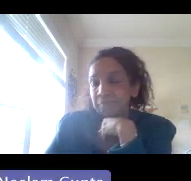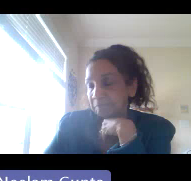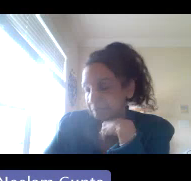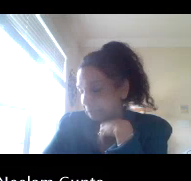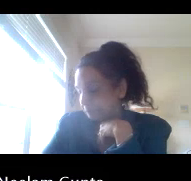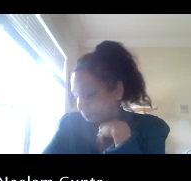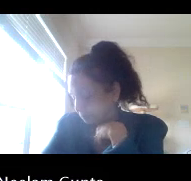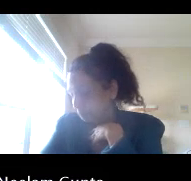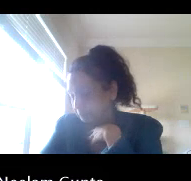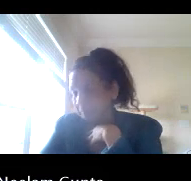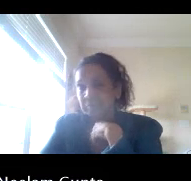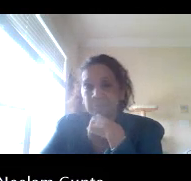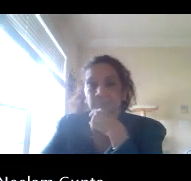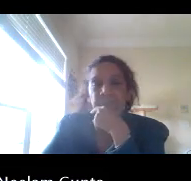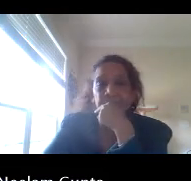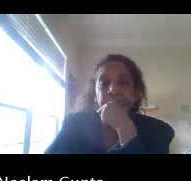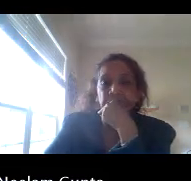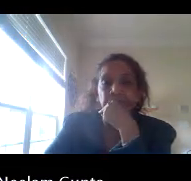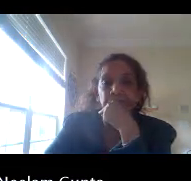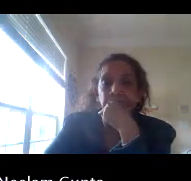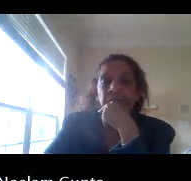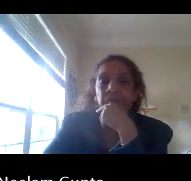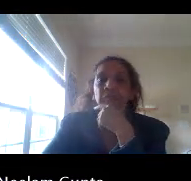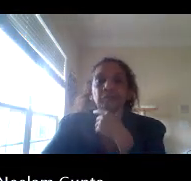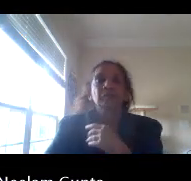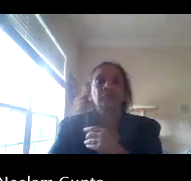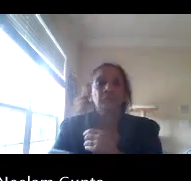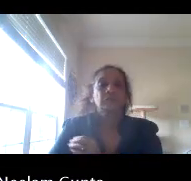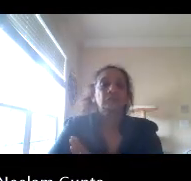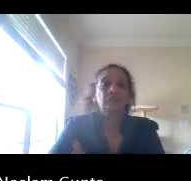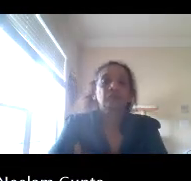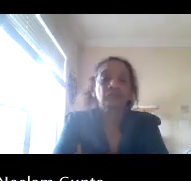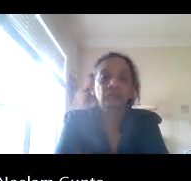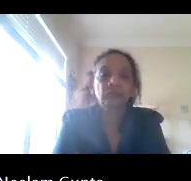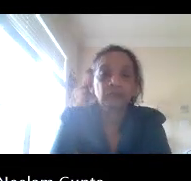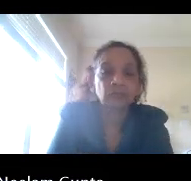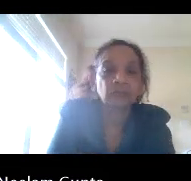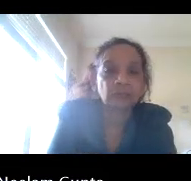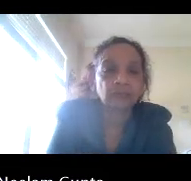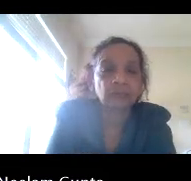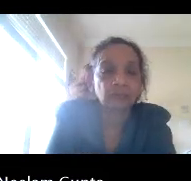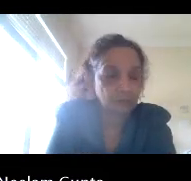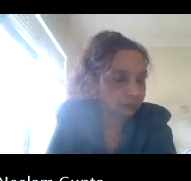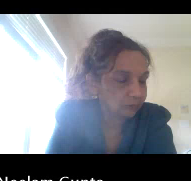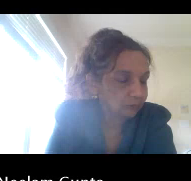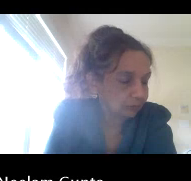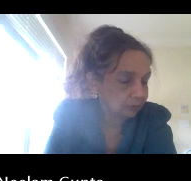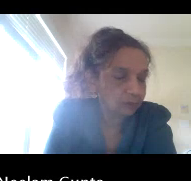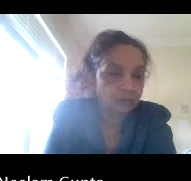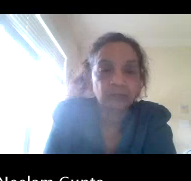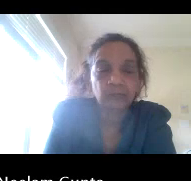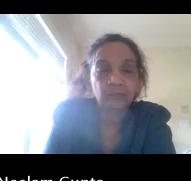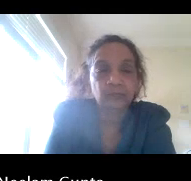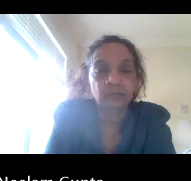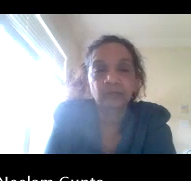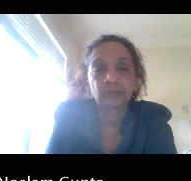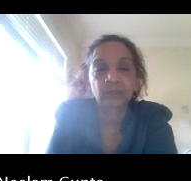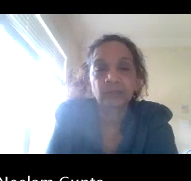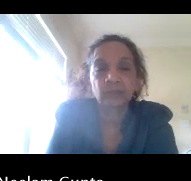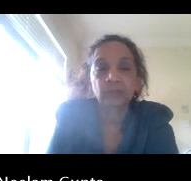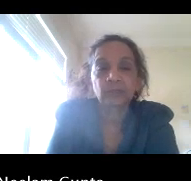many AmeriCorps related webinars as possible for the future. So you won't have this kind